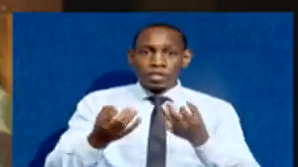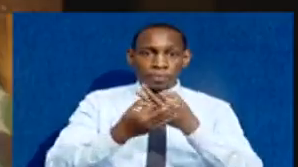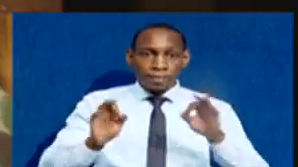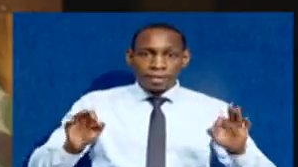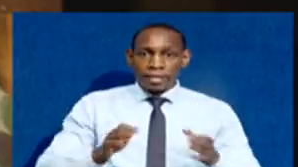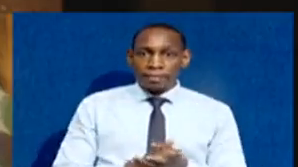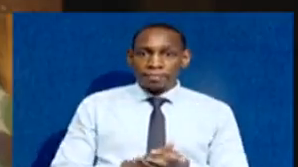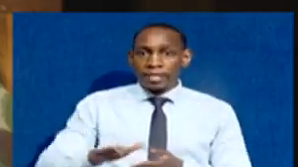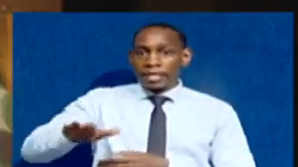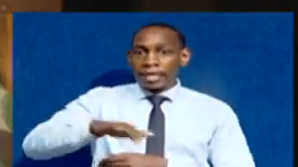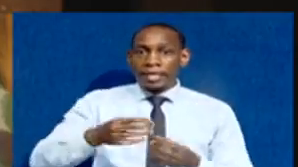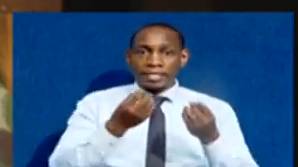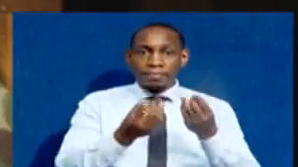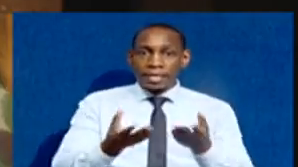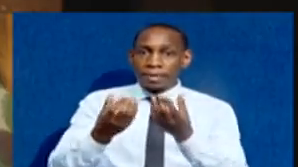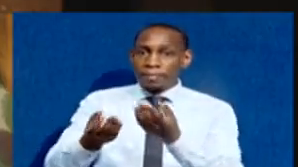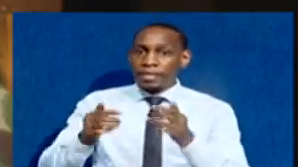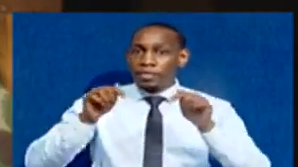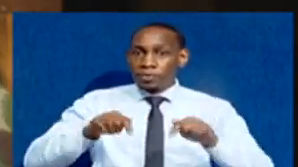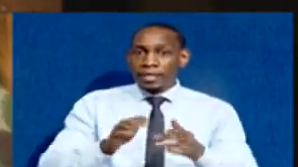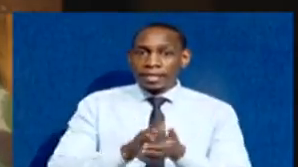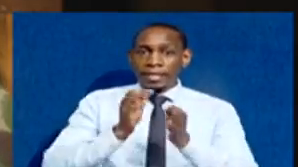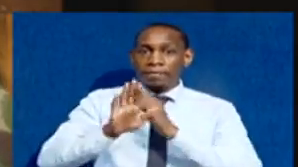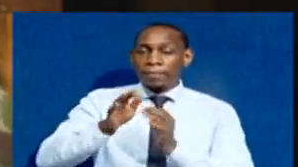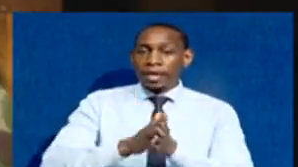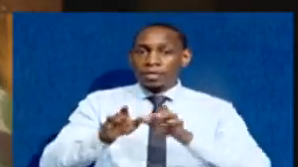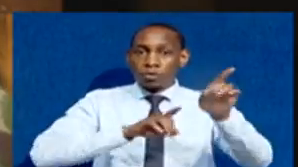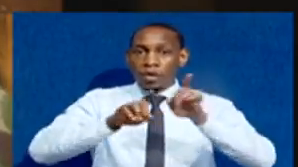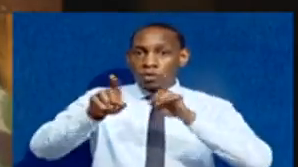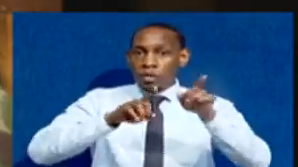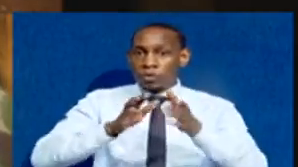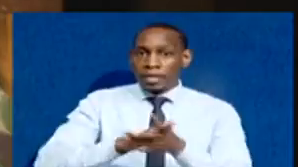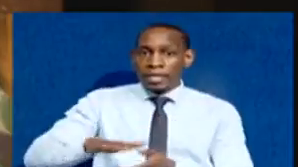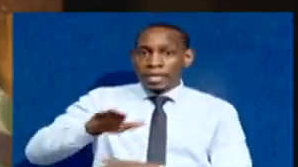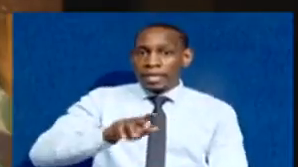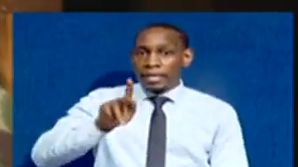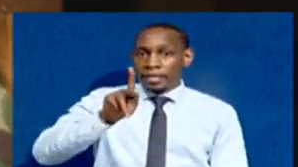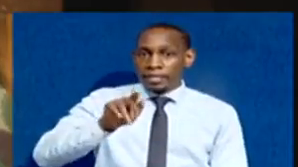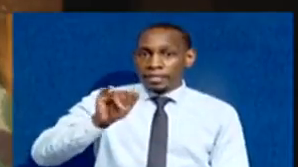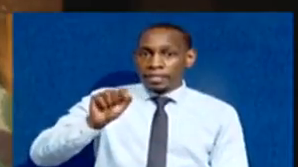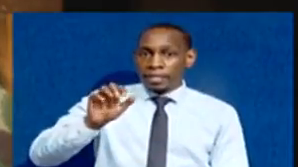liberate quite a number of areas. Today, if you were to visit our troops in Kismayu,